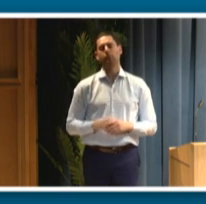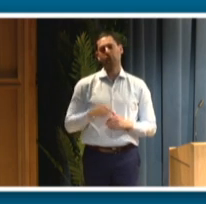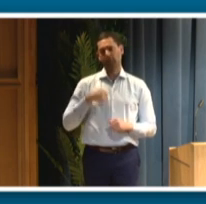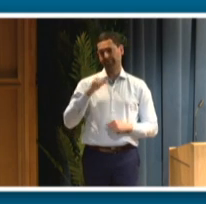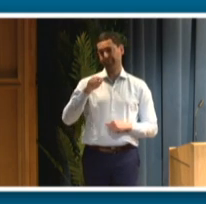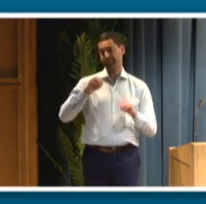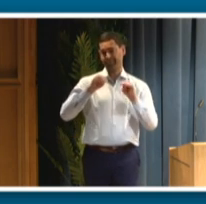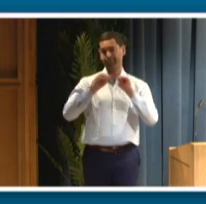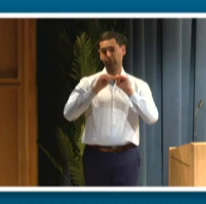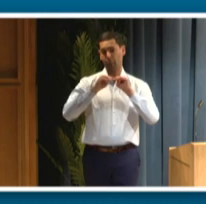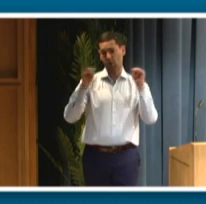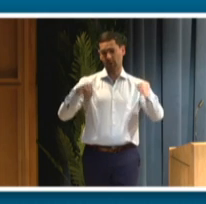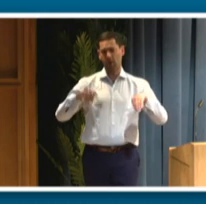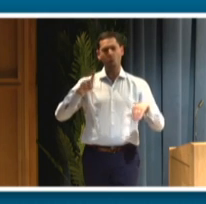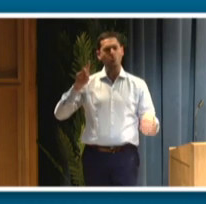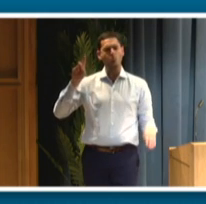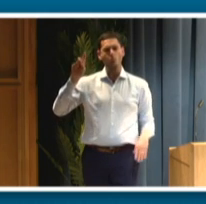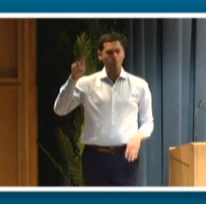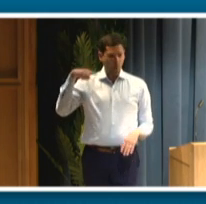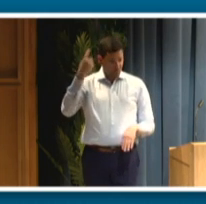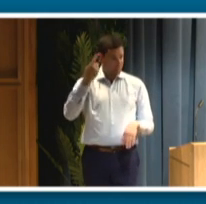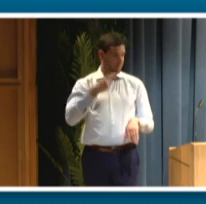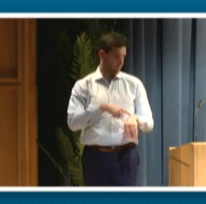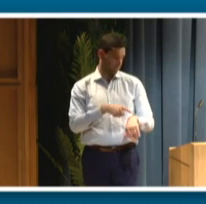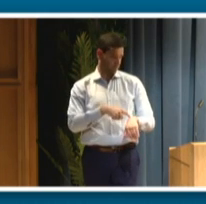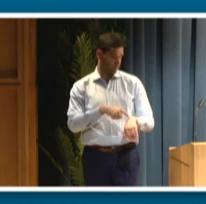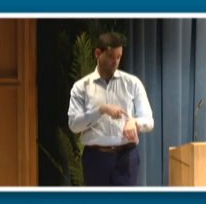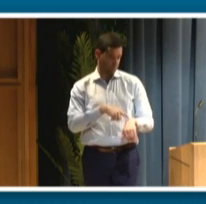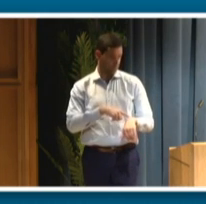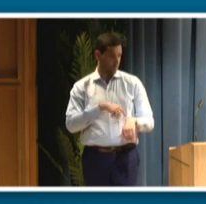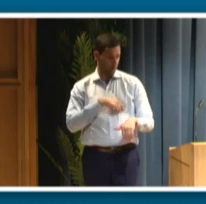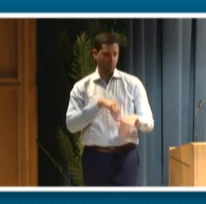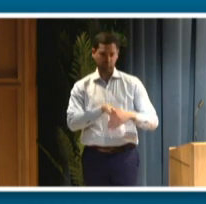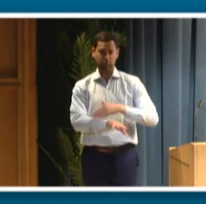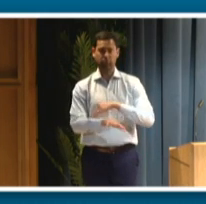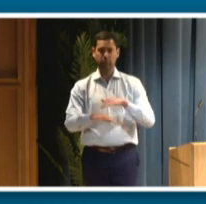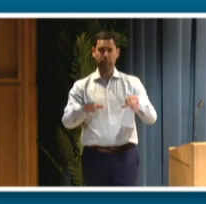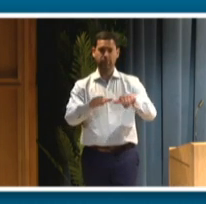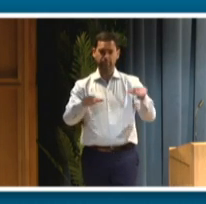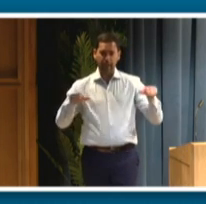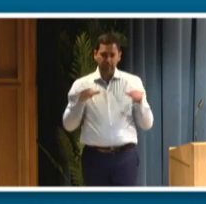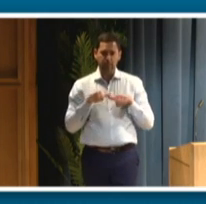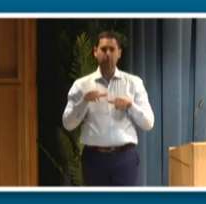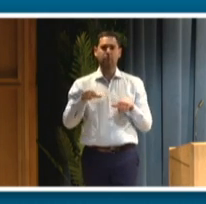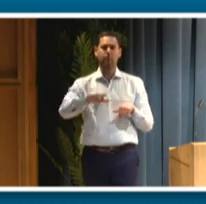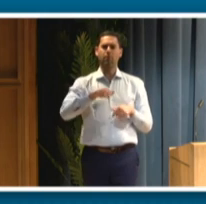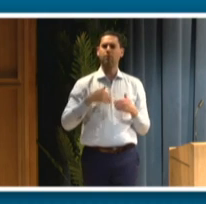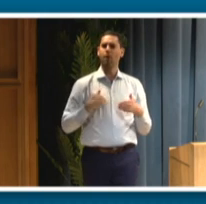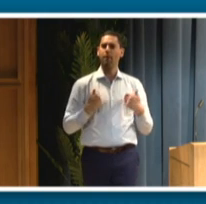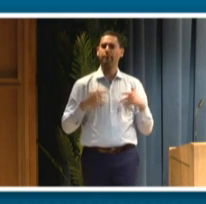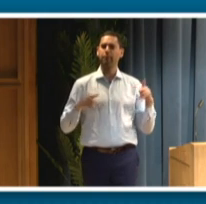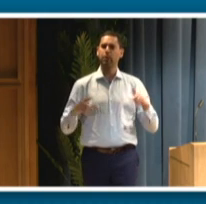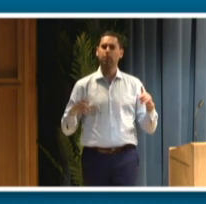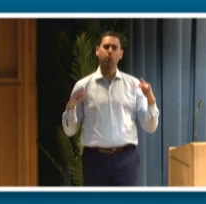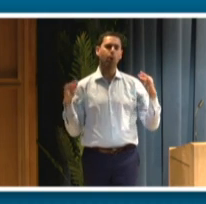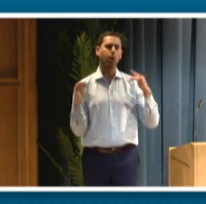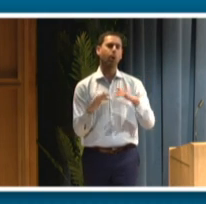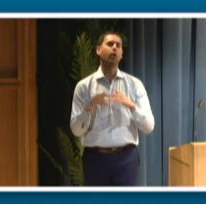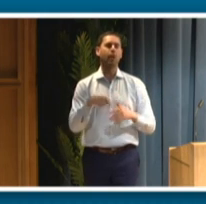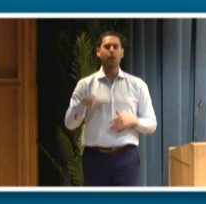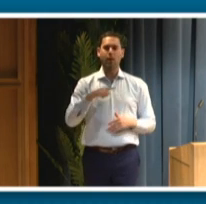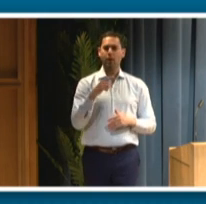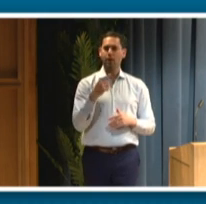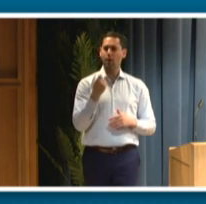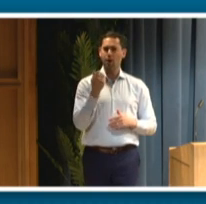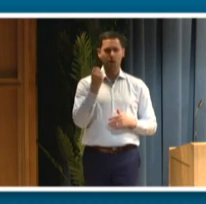it's the only time that I've ever been in a space where the young people who lived in that space understood the beauty